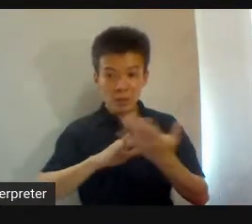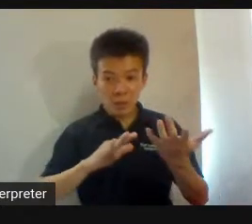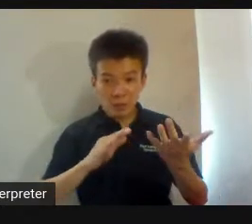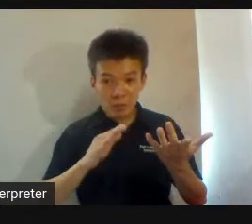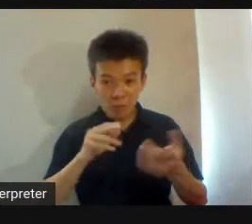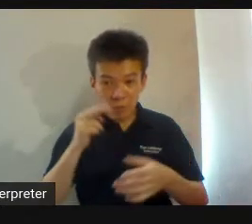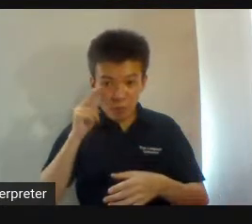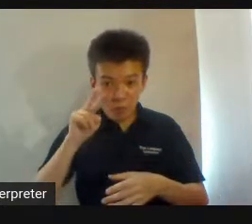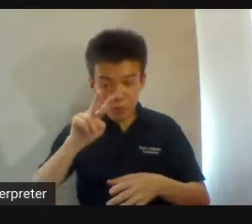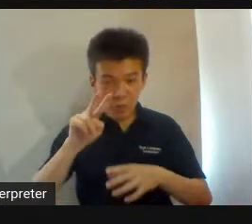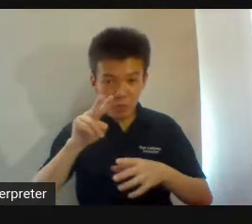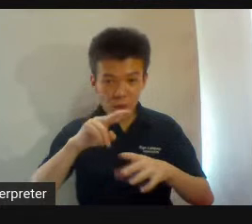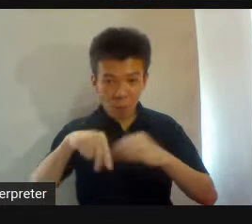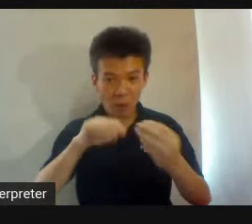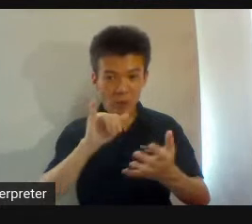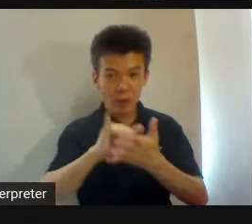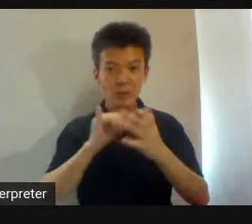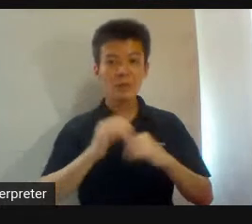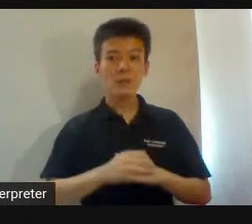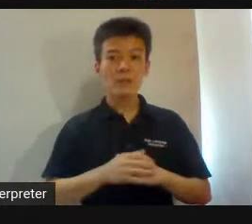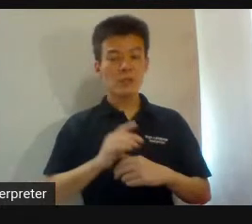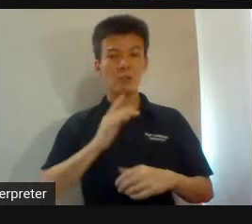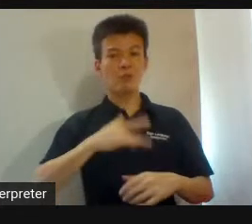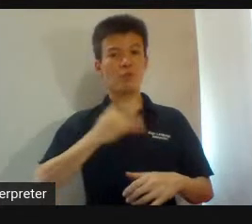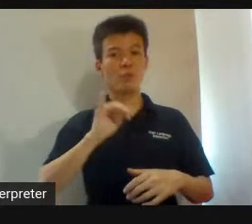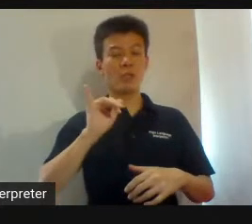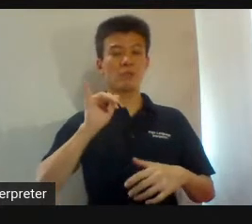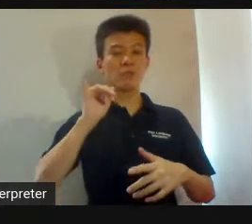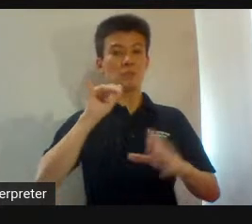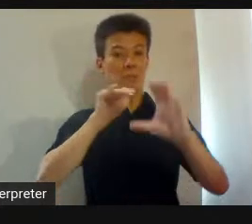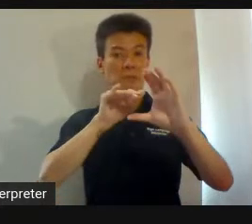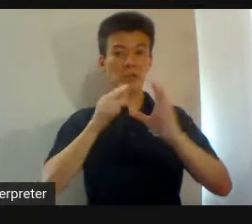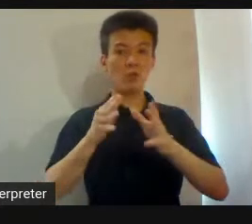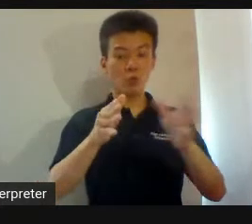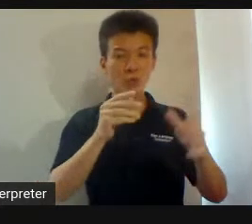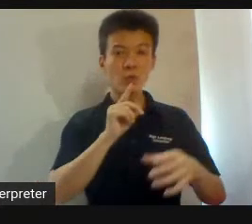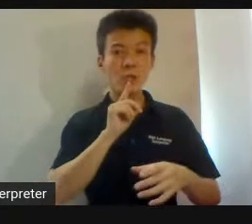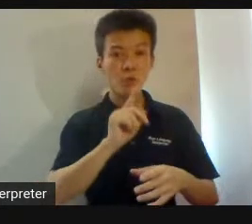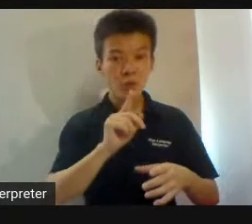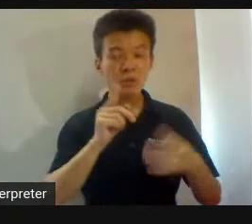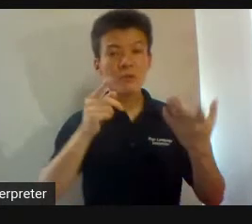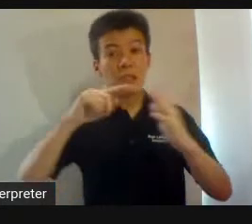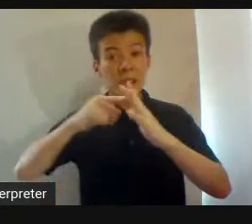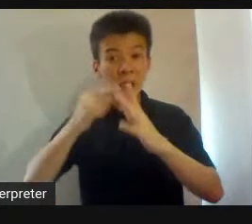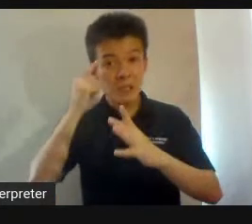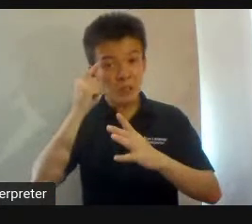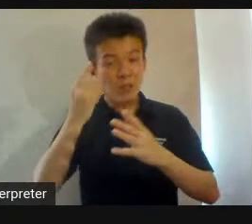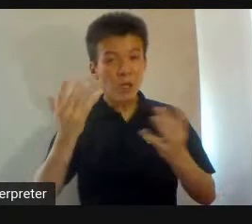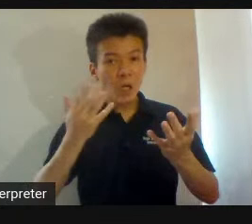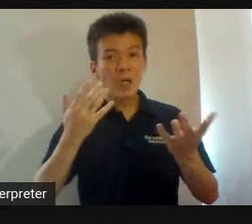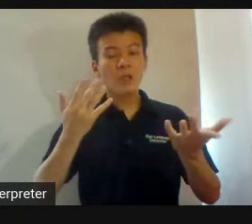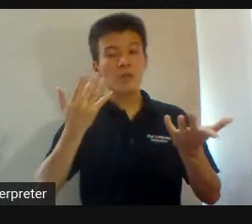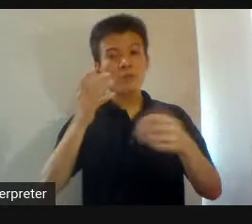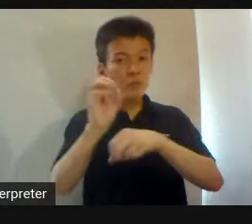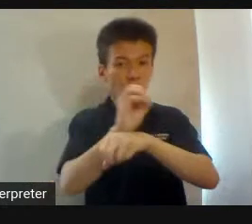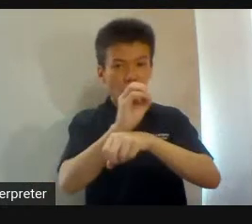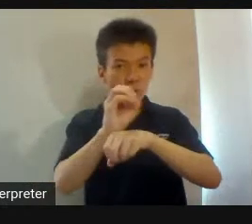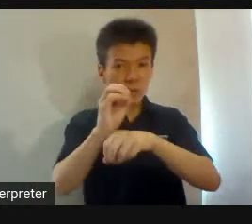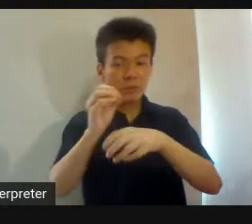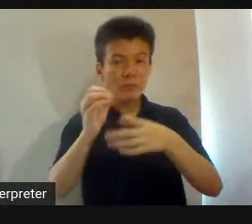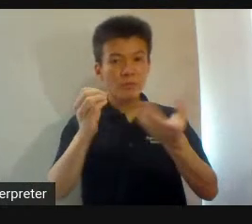it. I feel that accessibility is the way to actually start thinking about how to